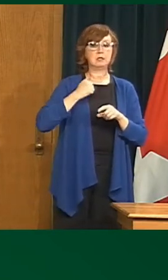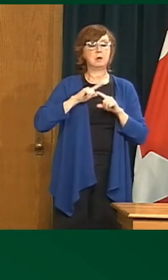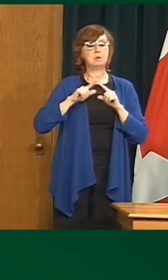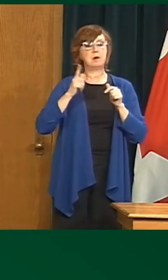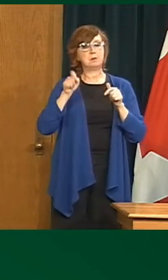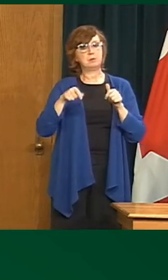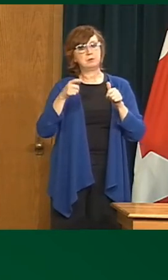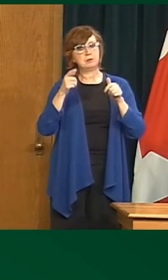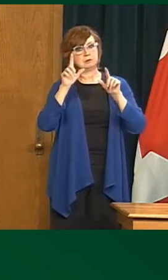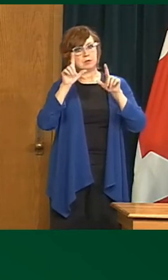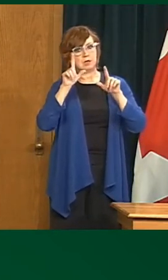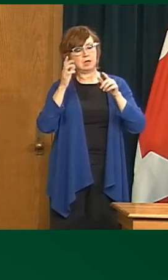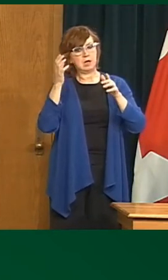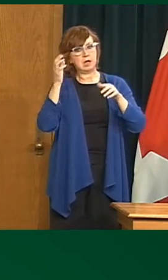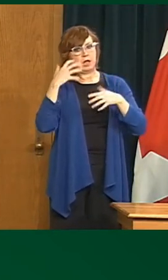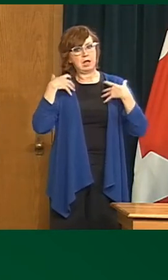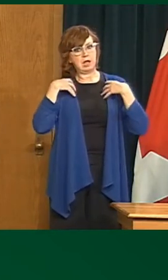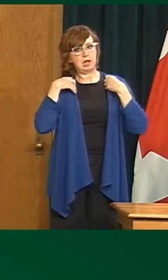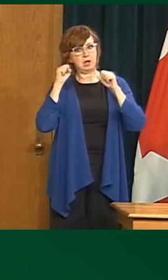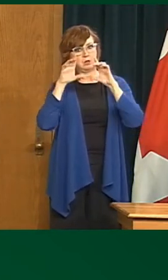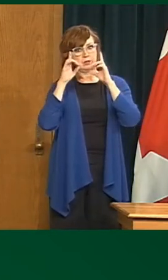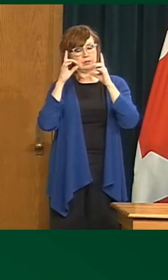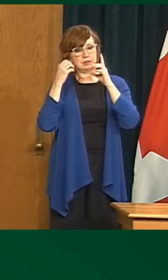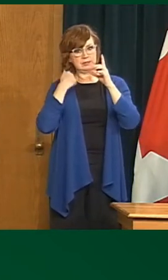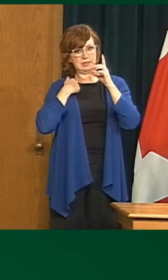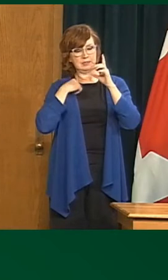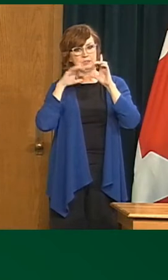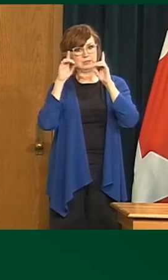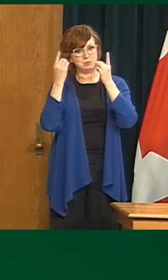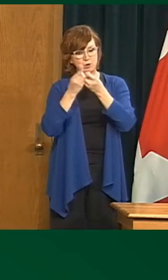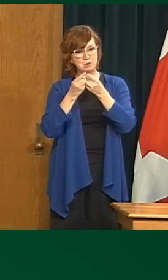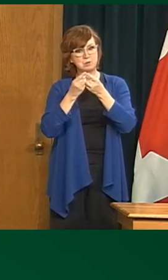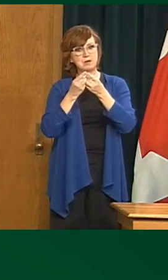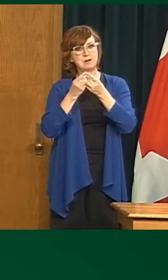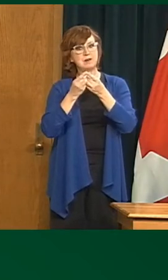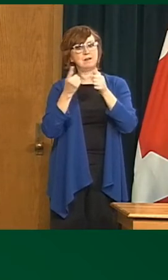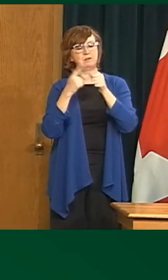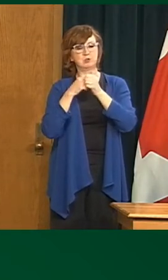being approved for use, there's kind of three ways in how they can be used.